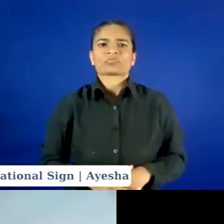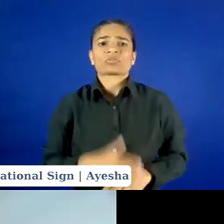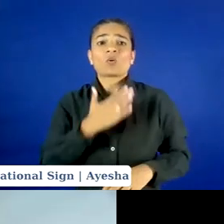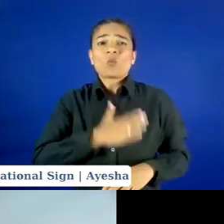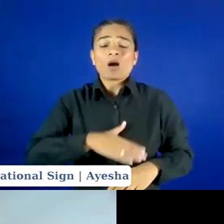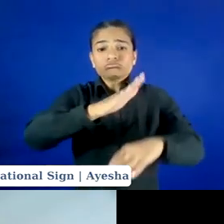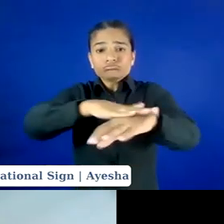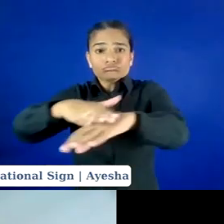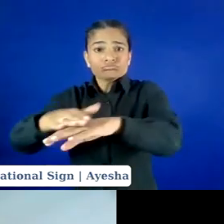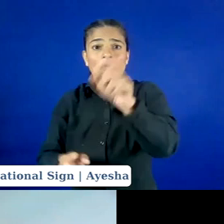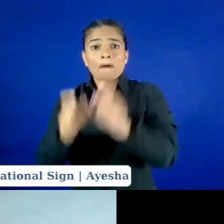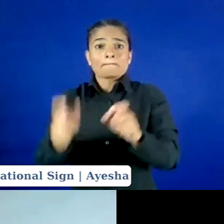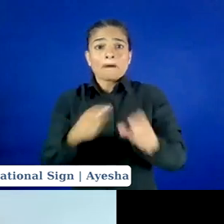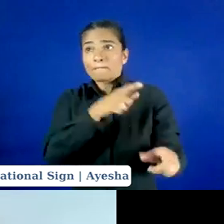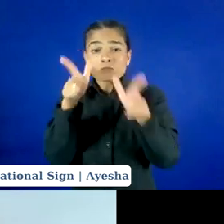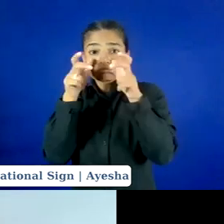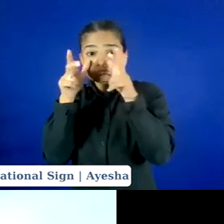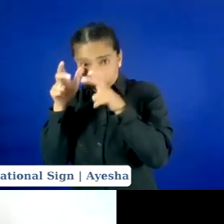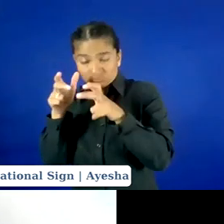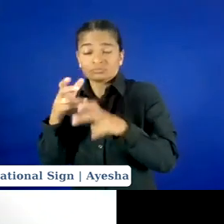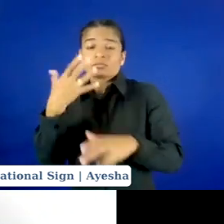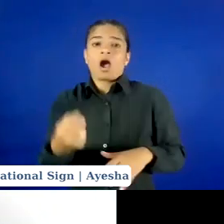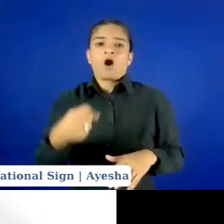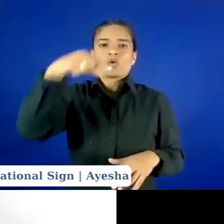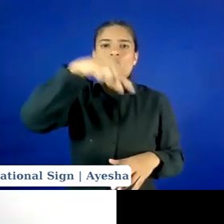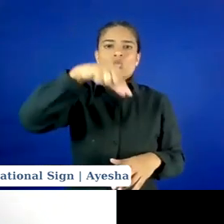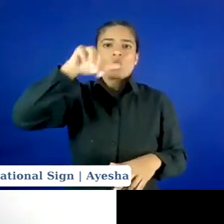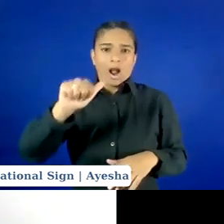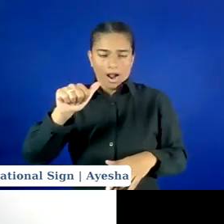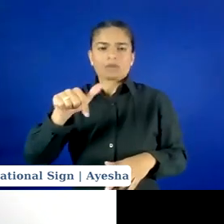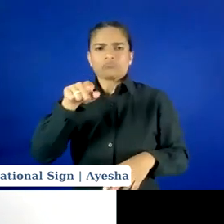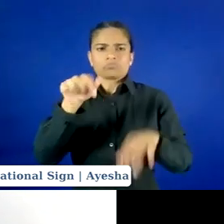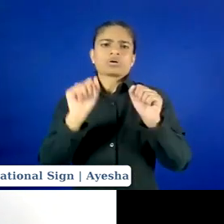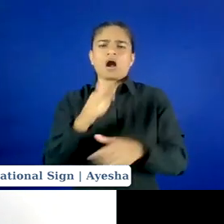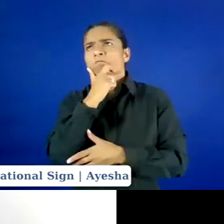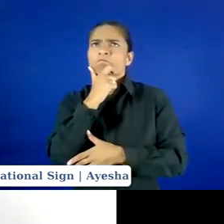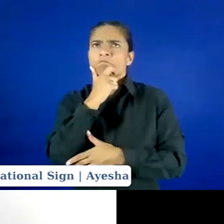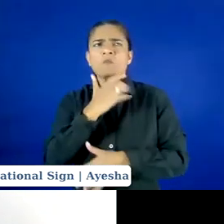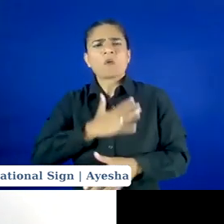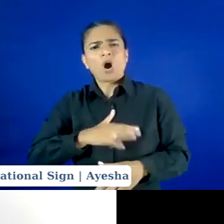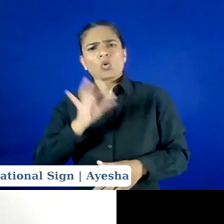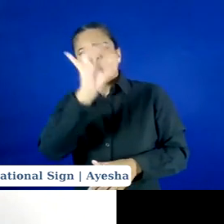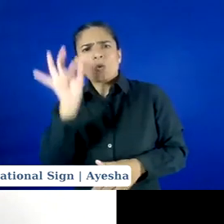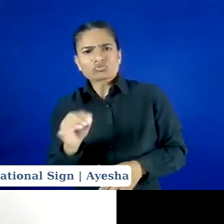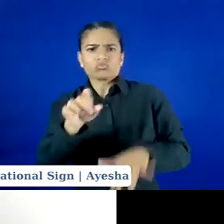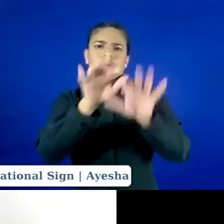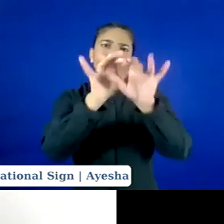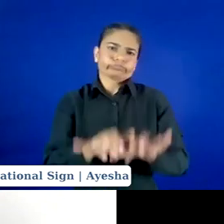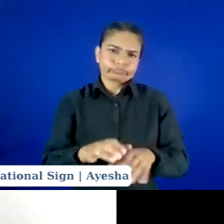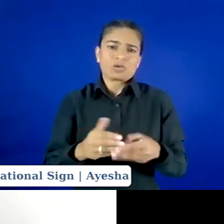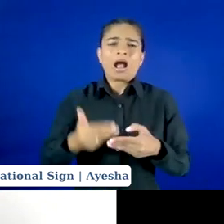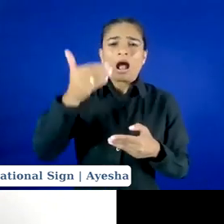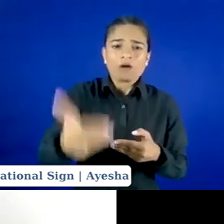Q&A is there for you to post the questions. We'll come back to them. If you have any questions for Muya, we'll come